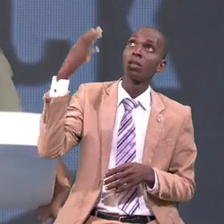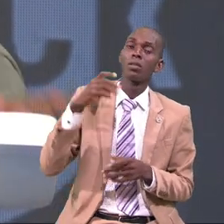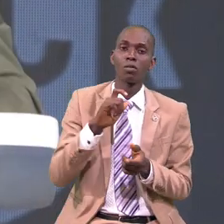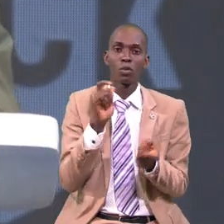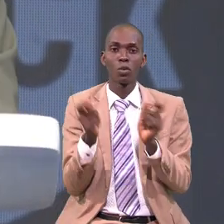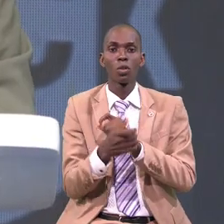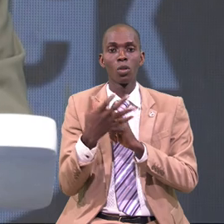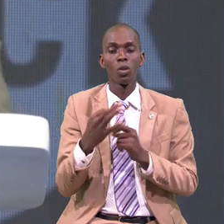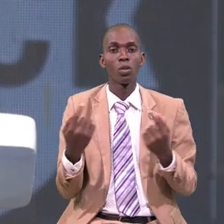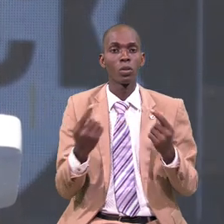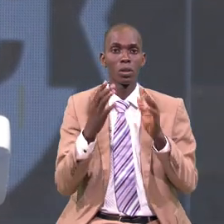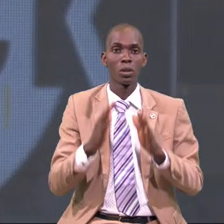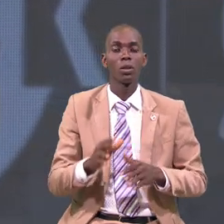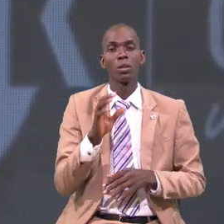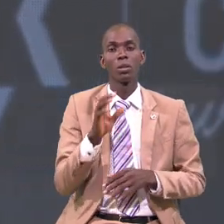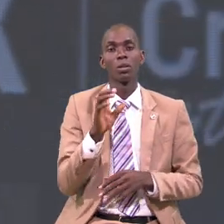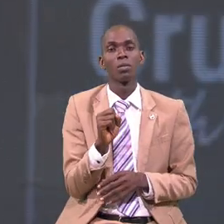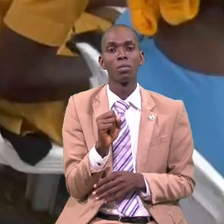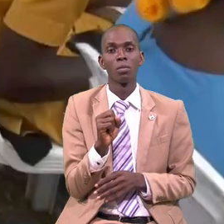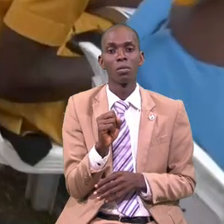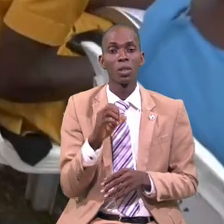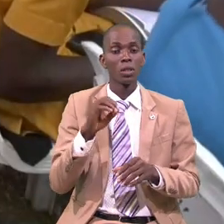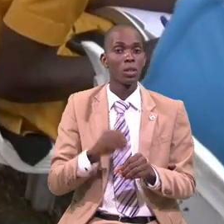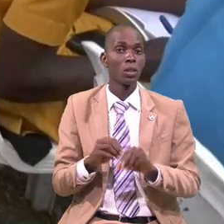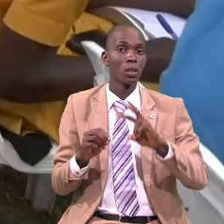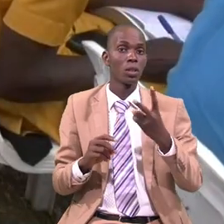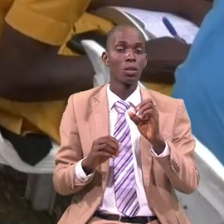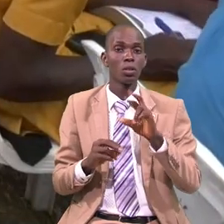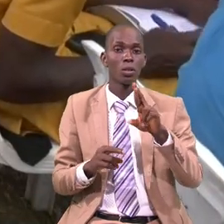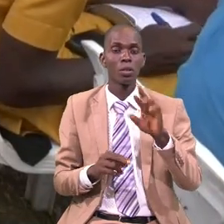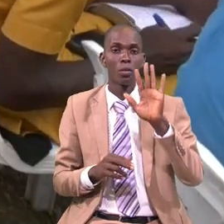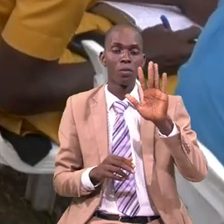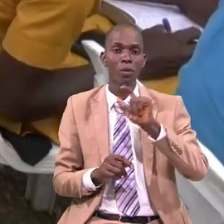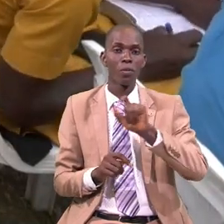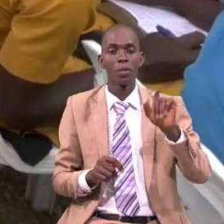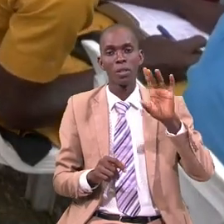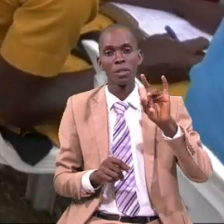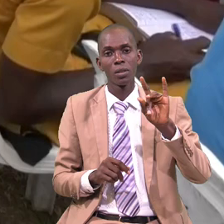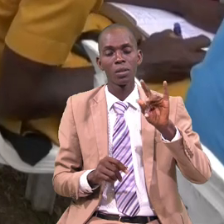sinners. In 2 Corinthians chapter 5, verse 18.